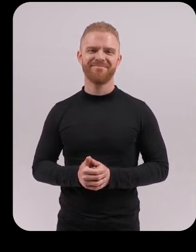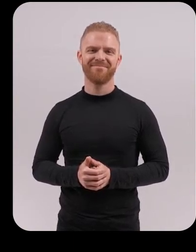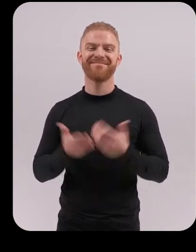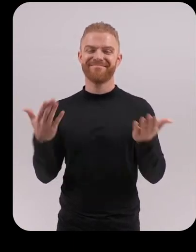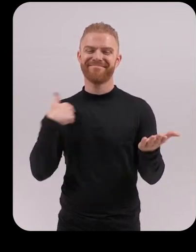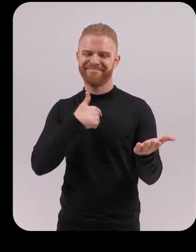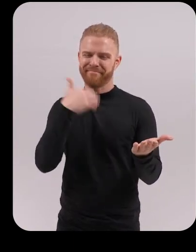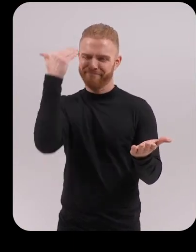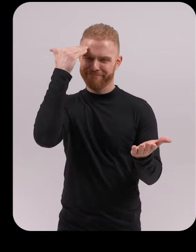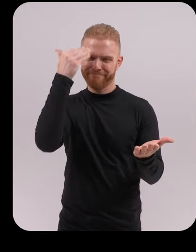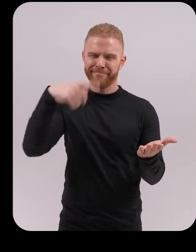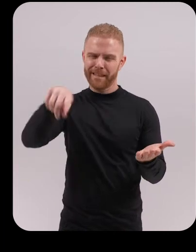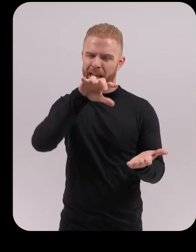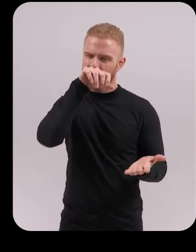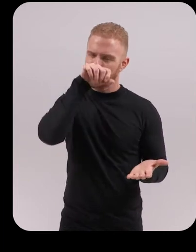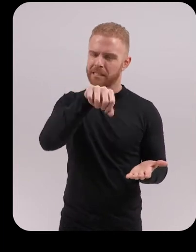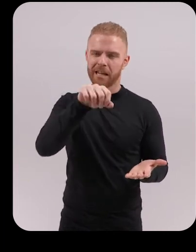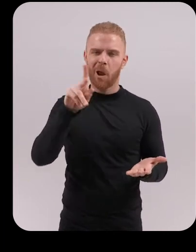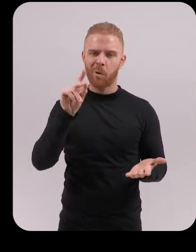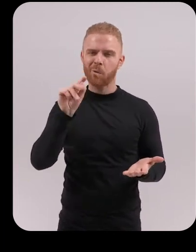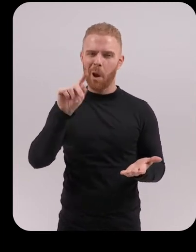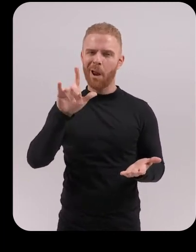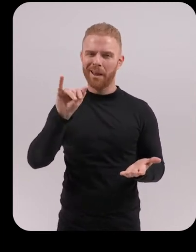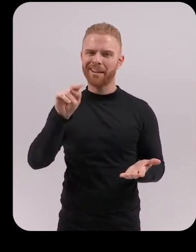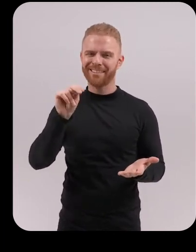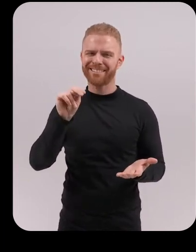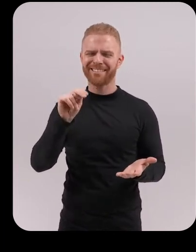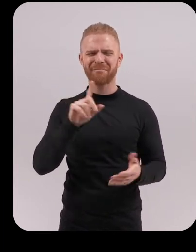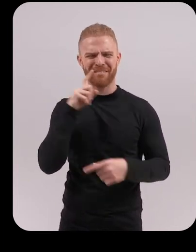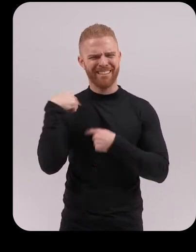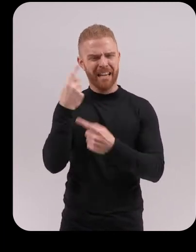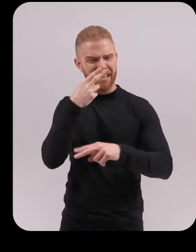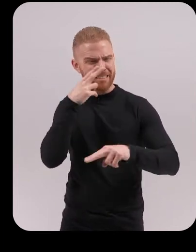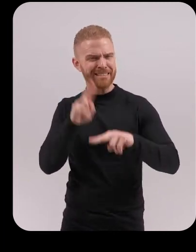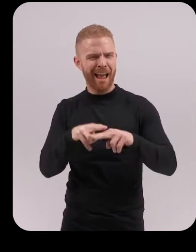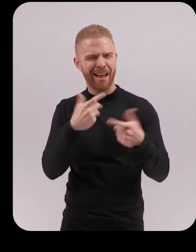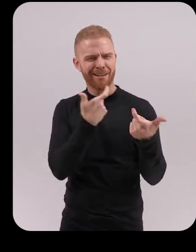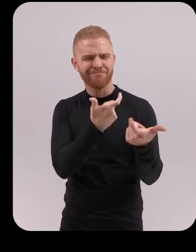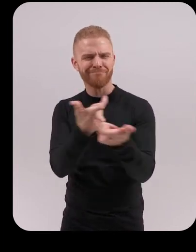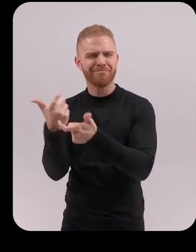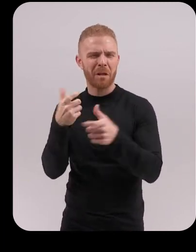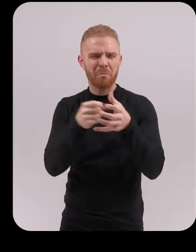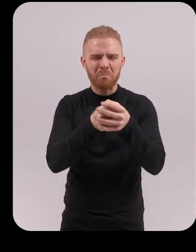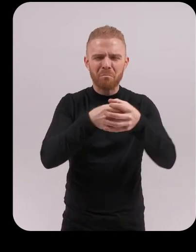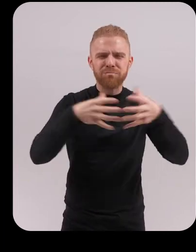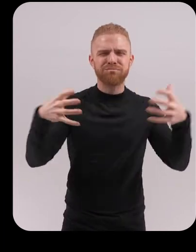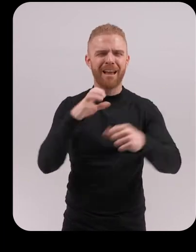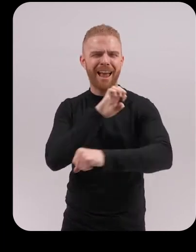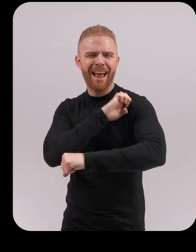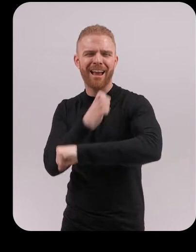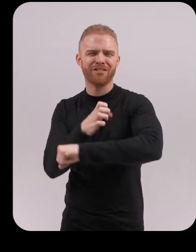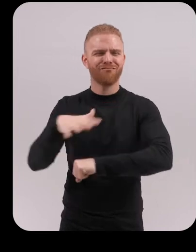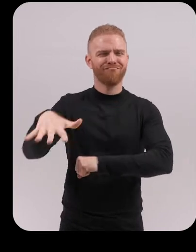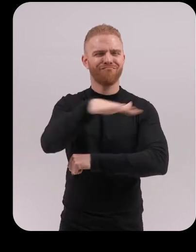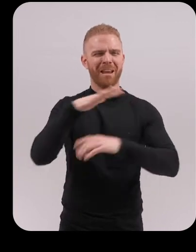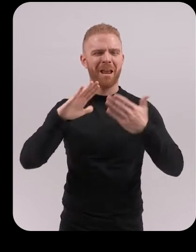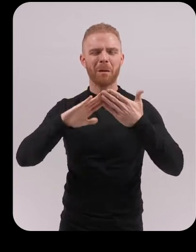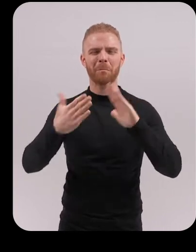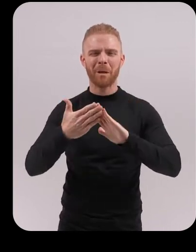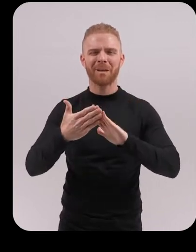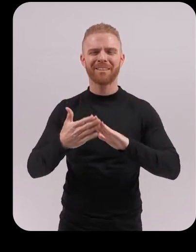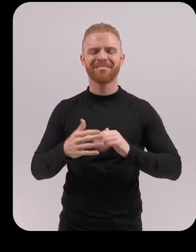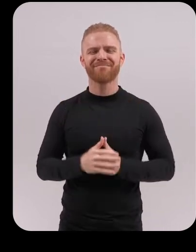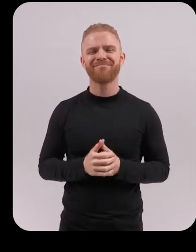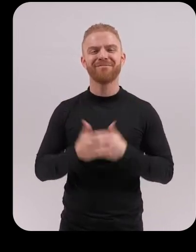We know how much you all love Kotlin. It's been so fun to see the growth and energy in the community.